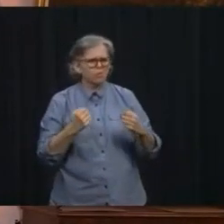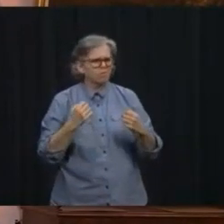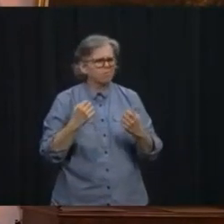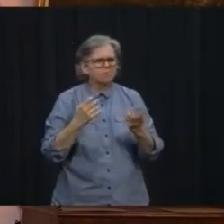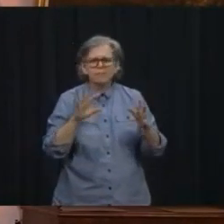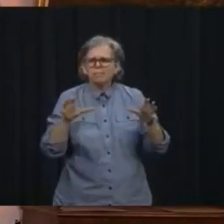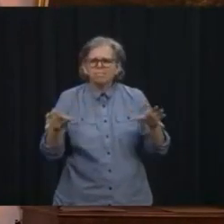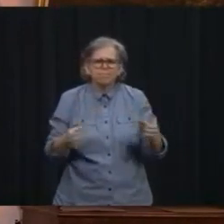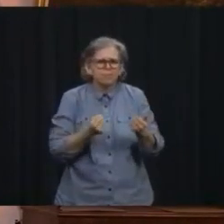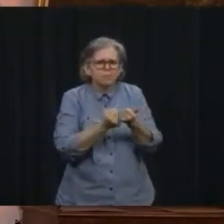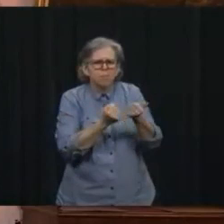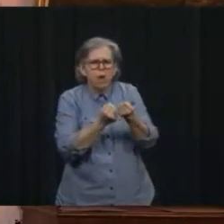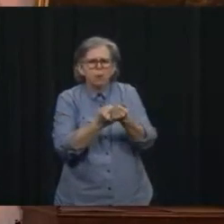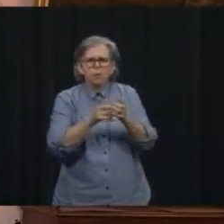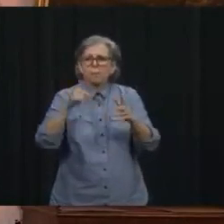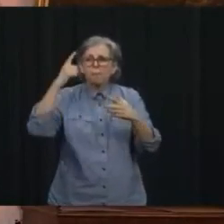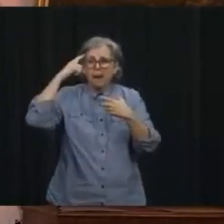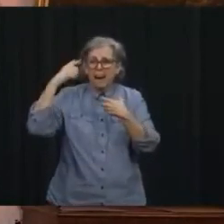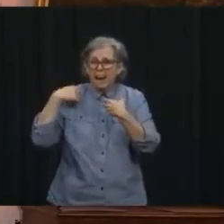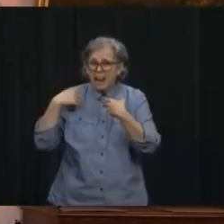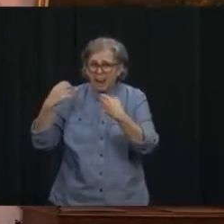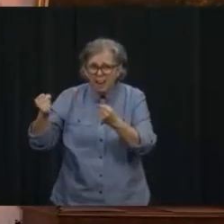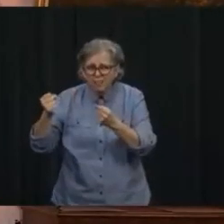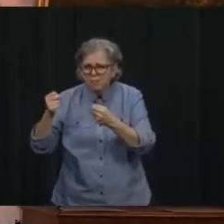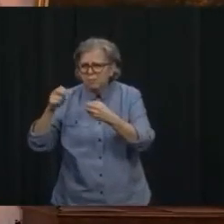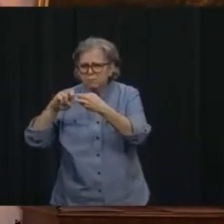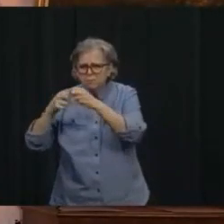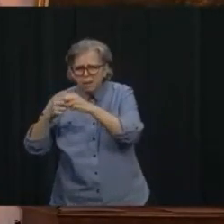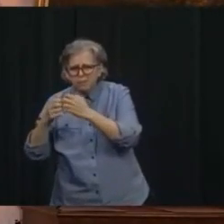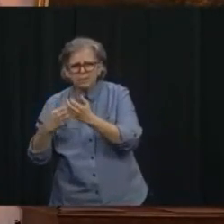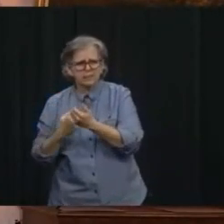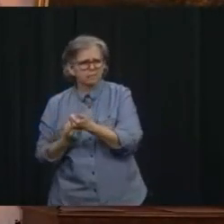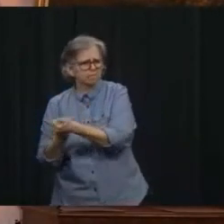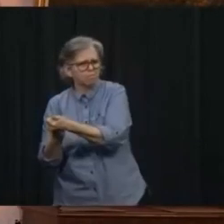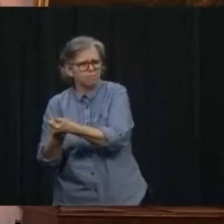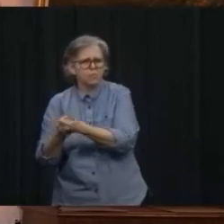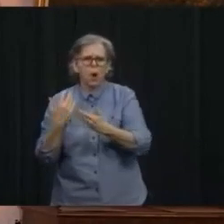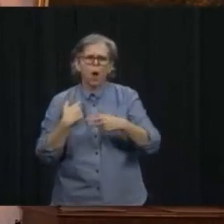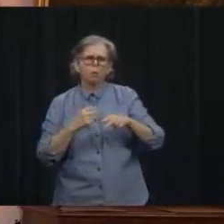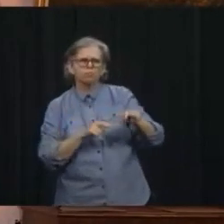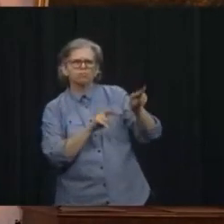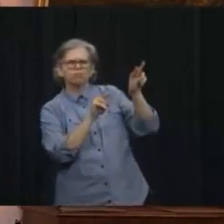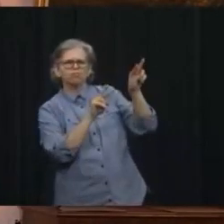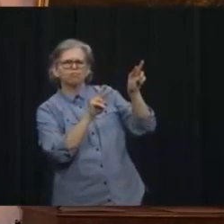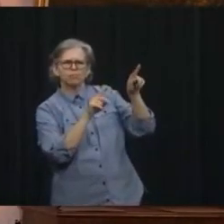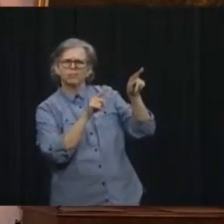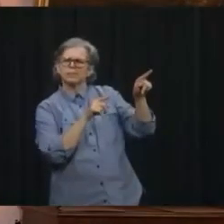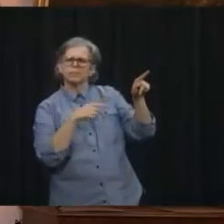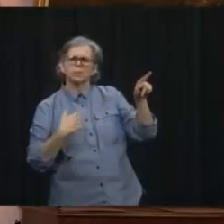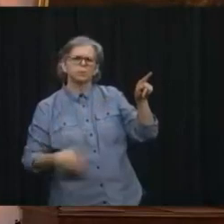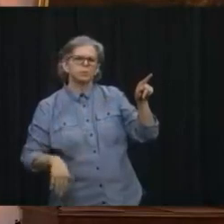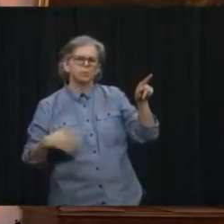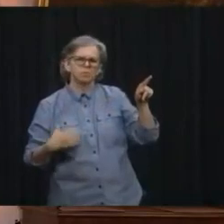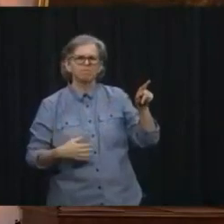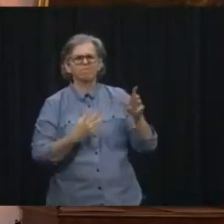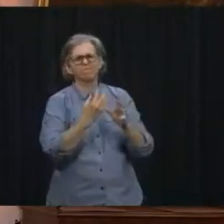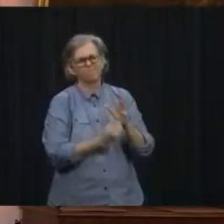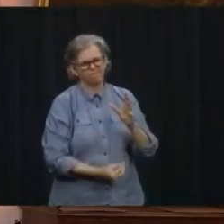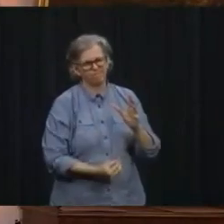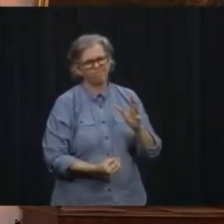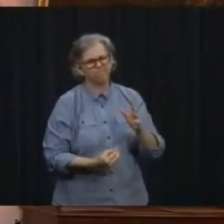well, and I admired him a great deal for that as well. It was my privilege in December to sign a